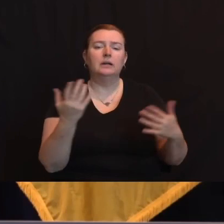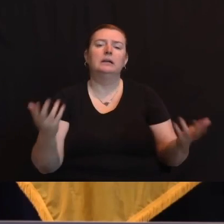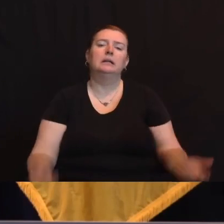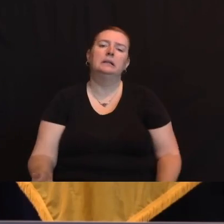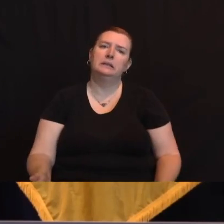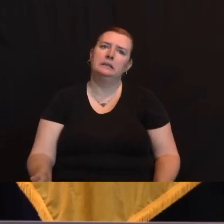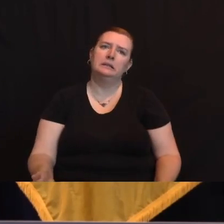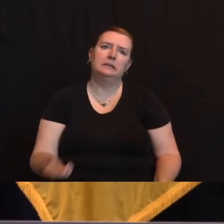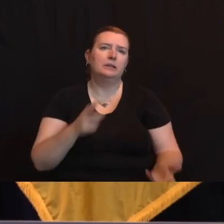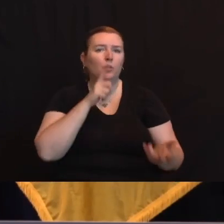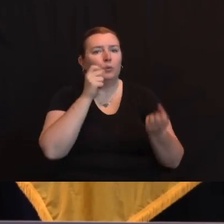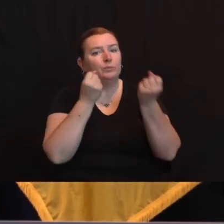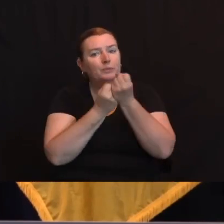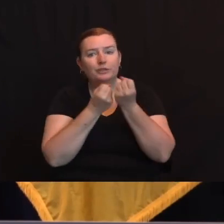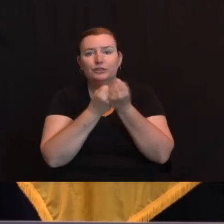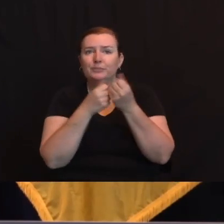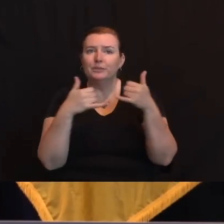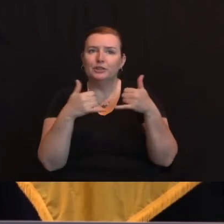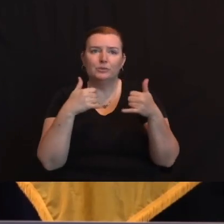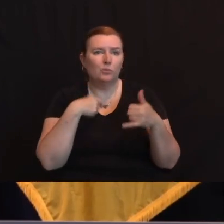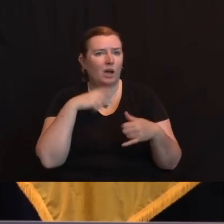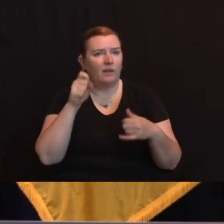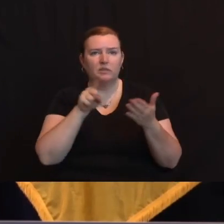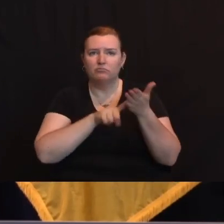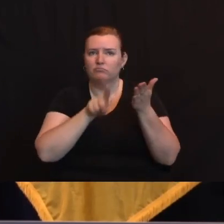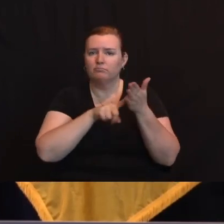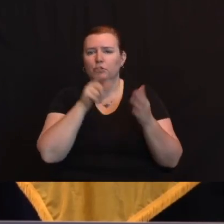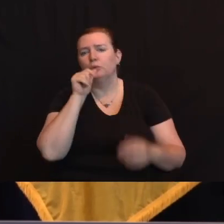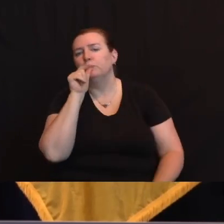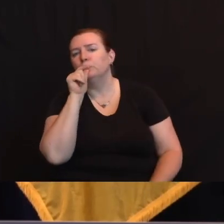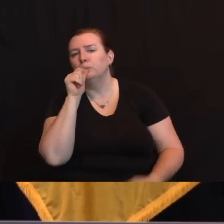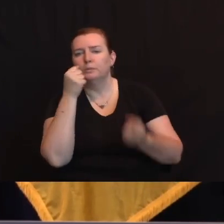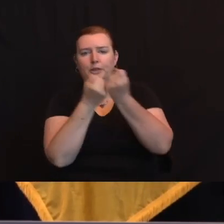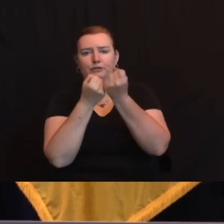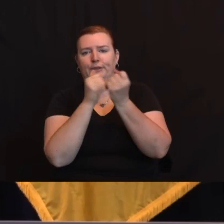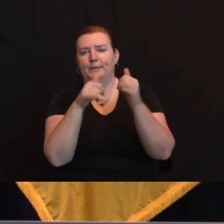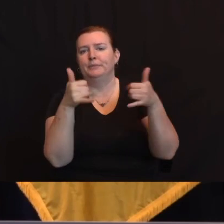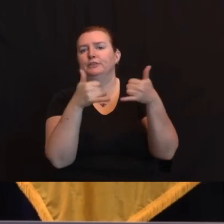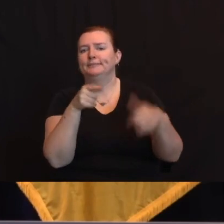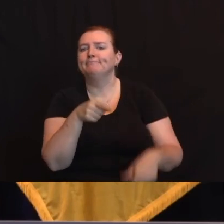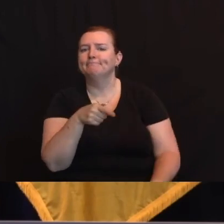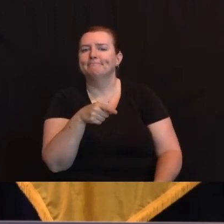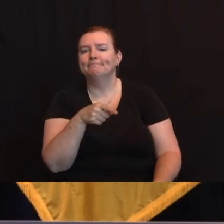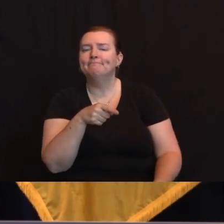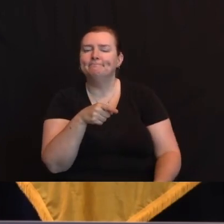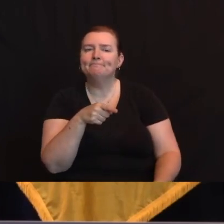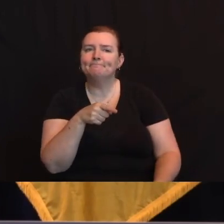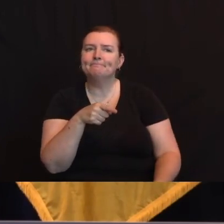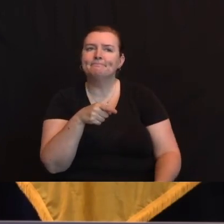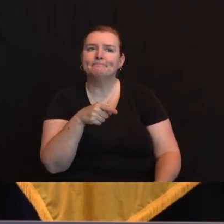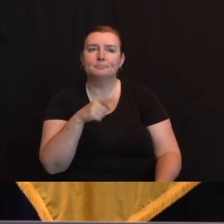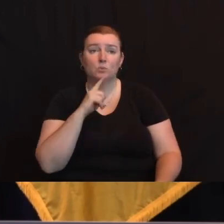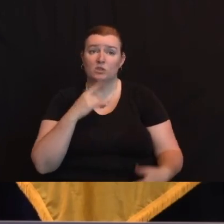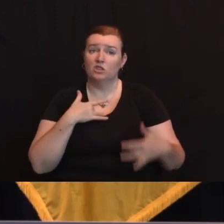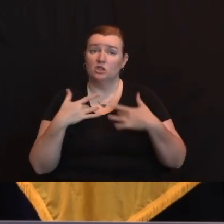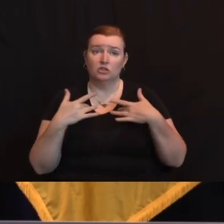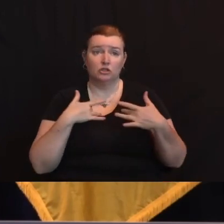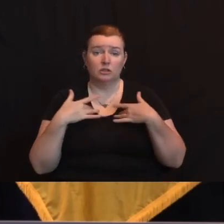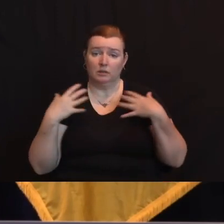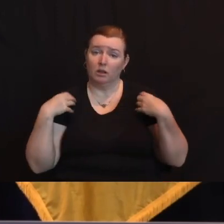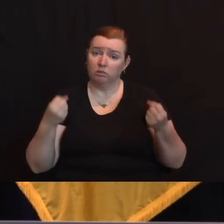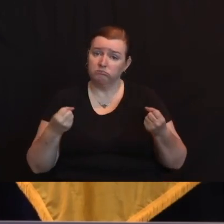party, although we need to follow up on that, or I hope I'm wrong about this, the health of the people who are there. I'll